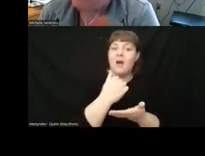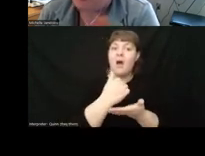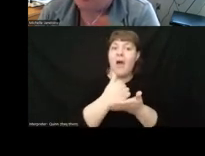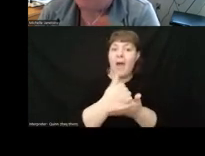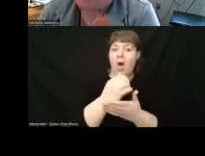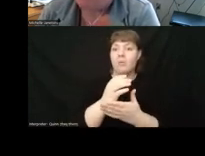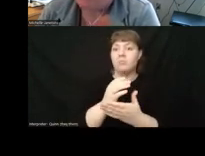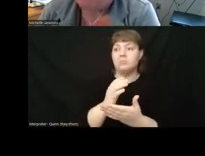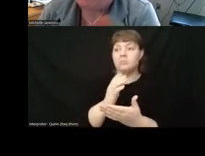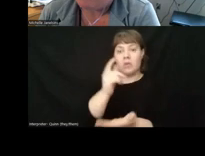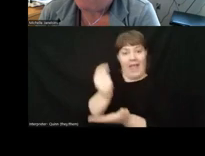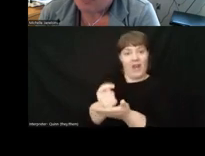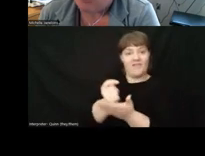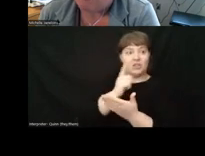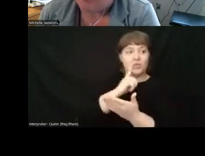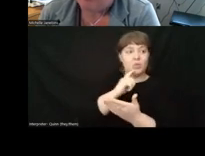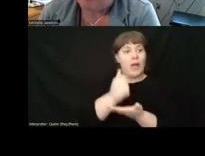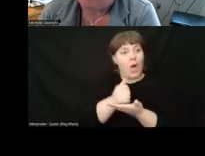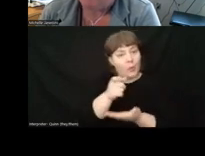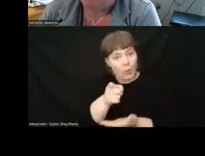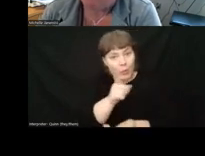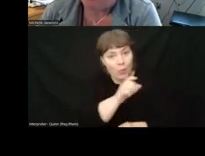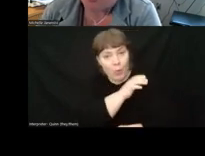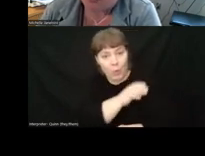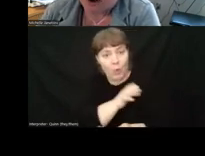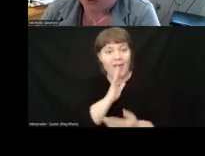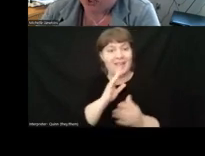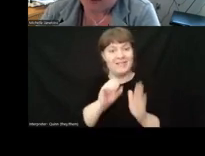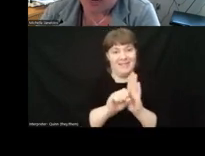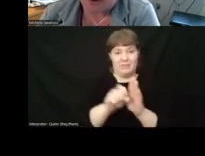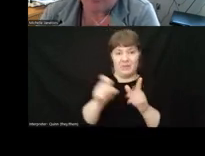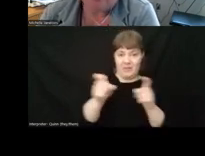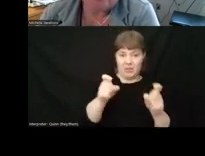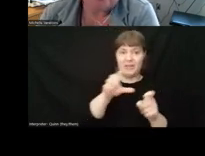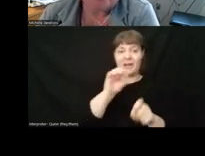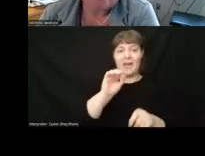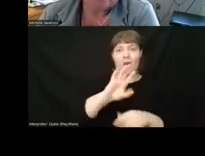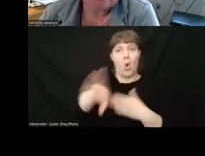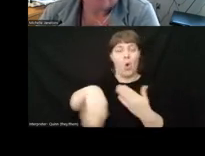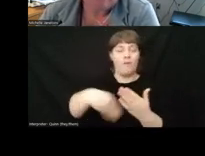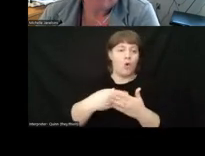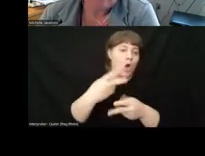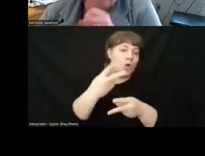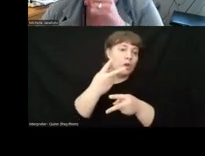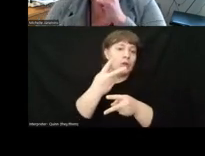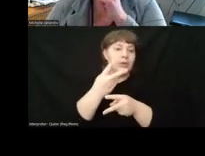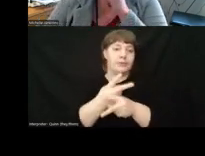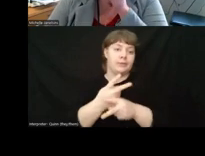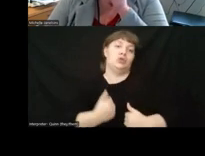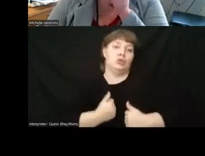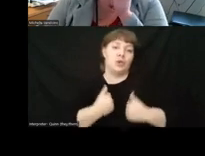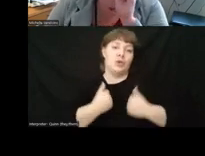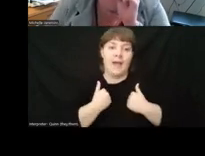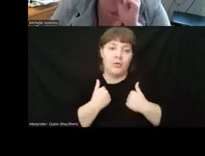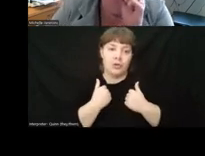you as part of symptom management and then overall survivorship care.